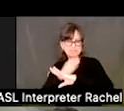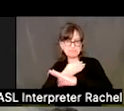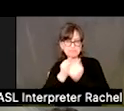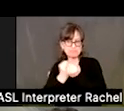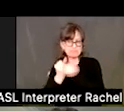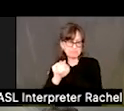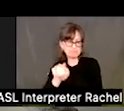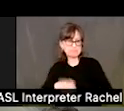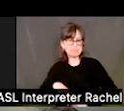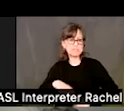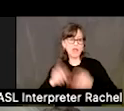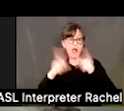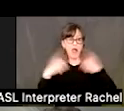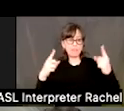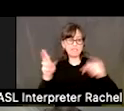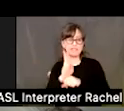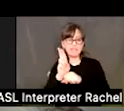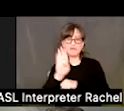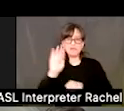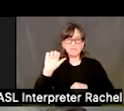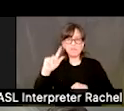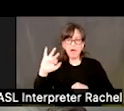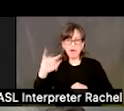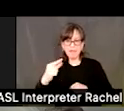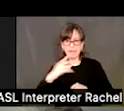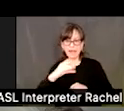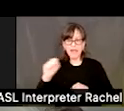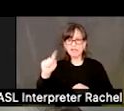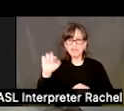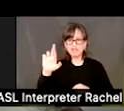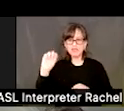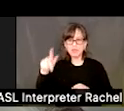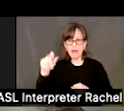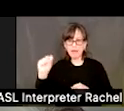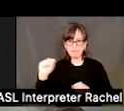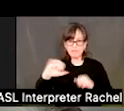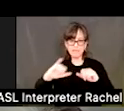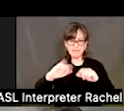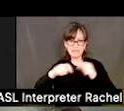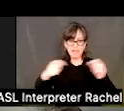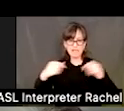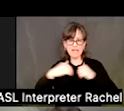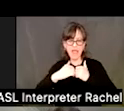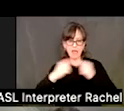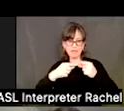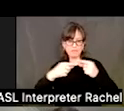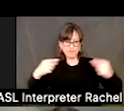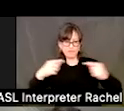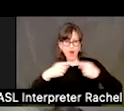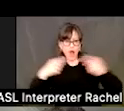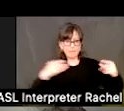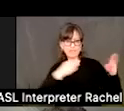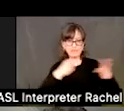Going the opposite way, they use blocking and straps. So that's how they do the tie the opposite direction,